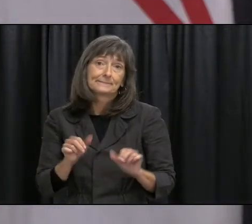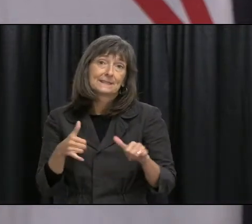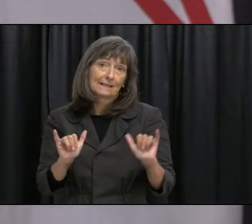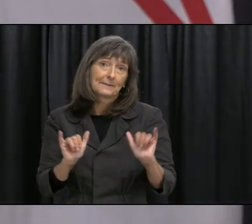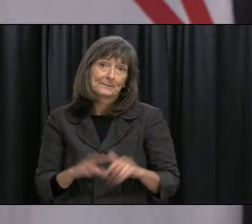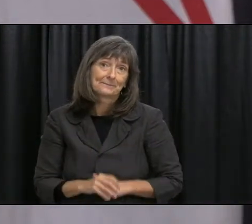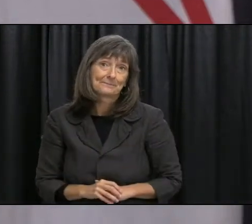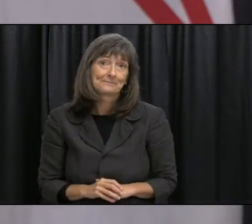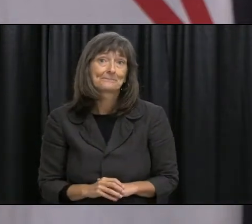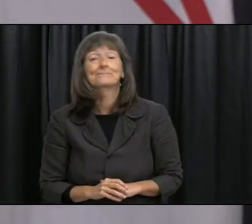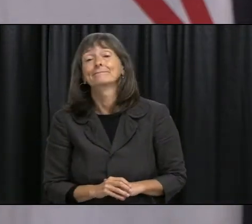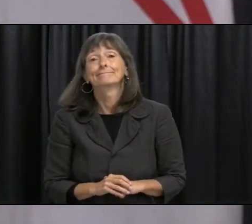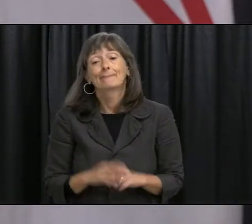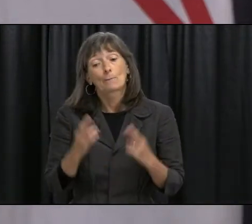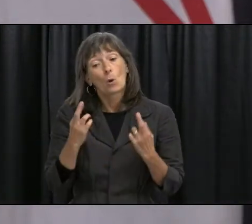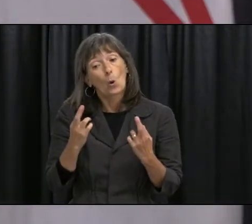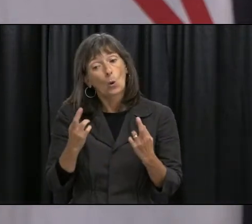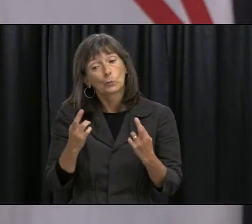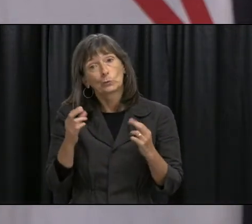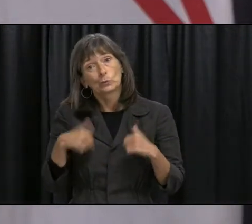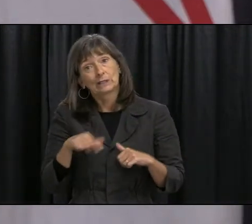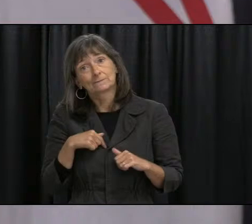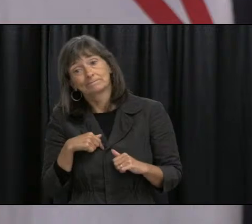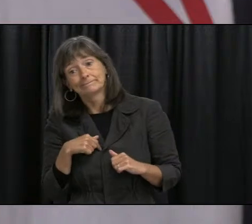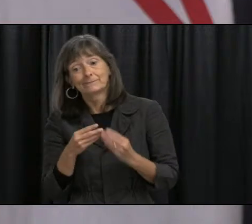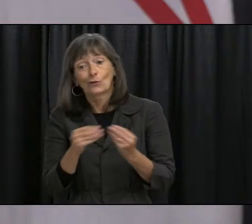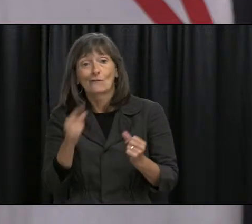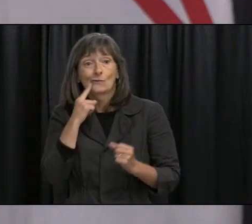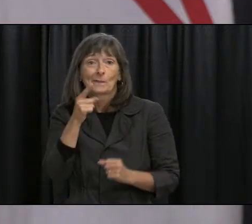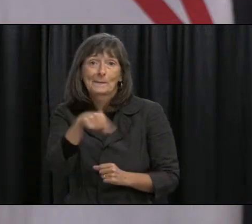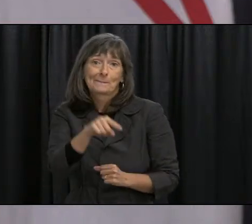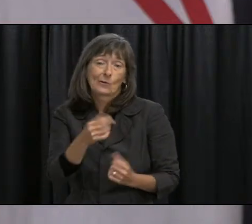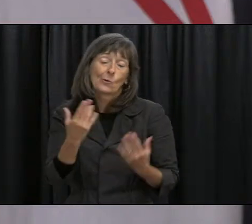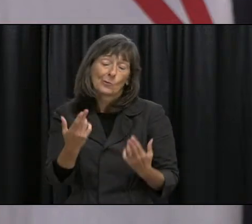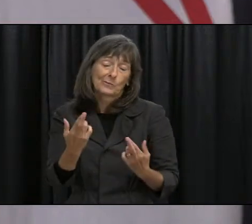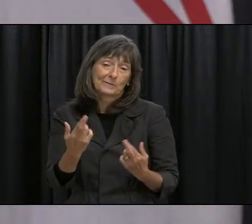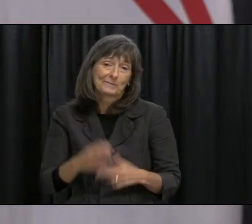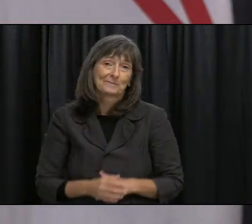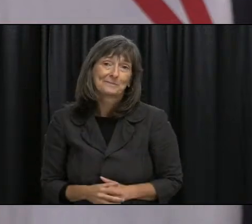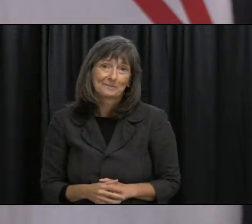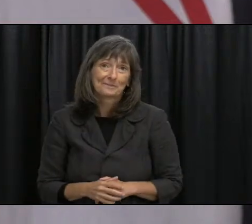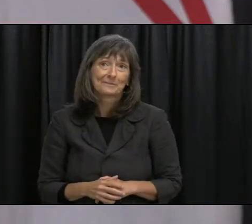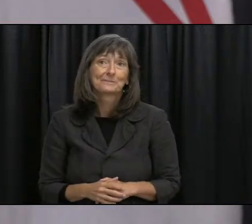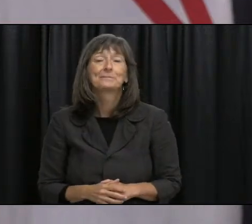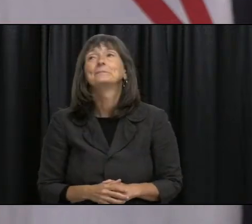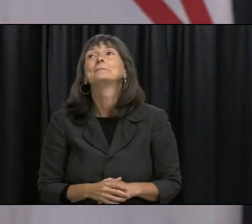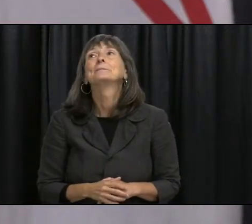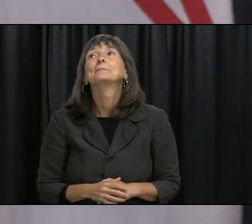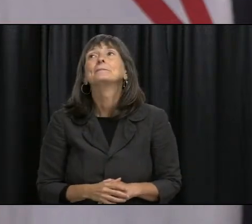I hope we'll be able to come to a resolution fairly soon.